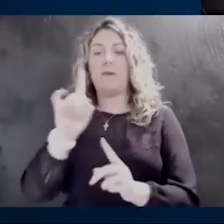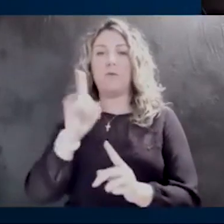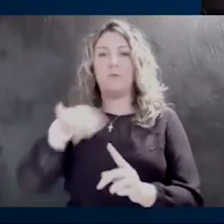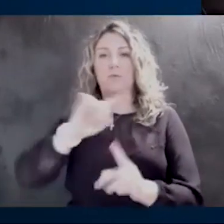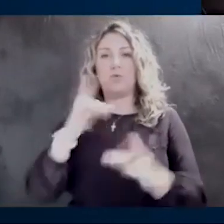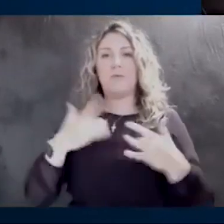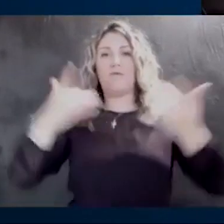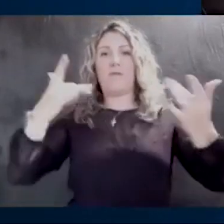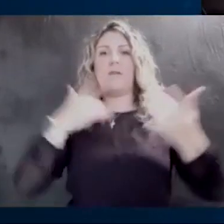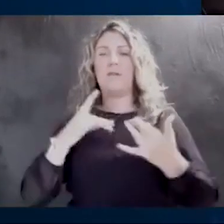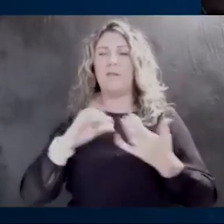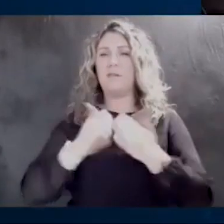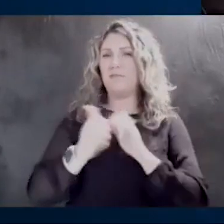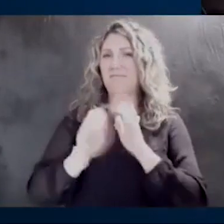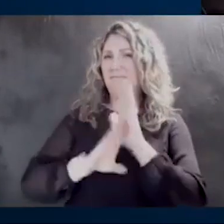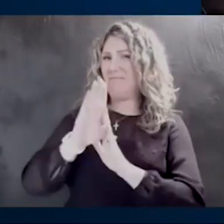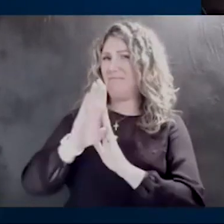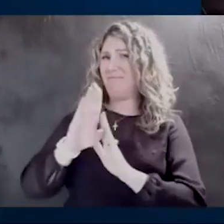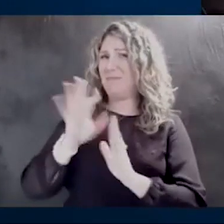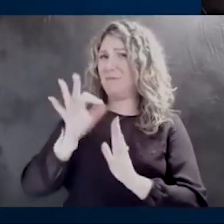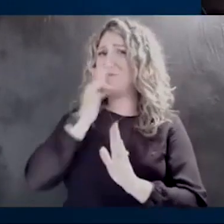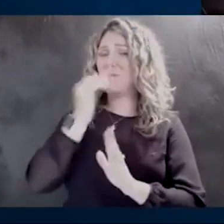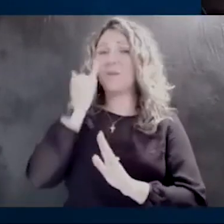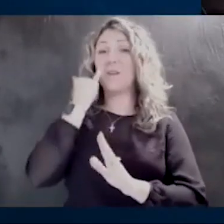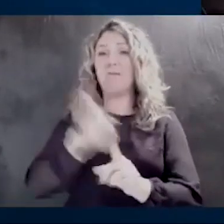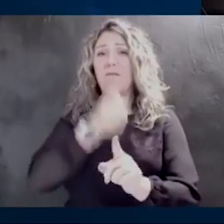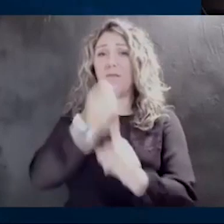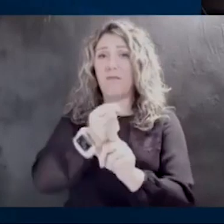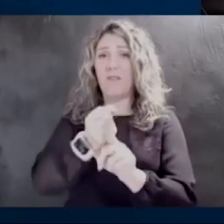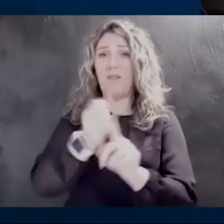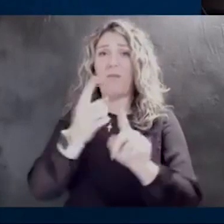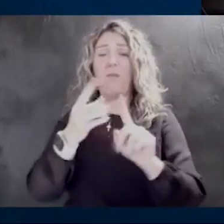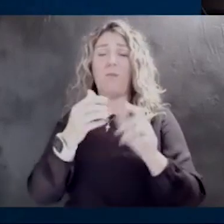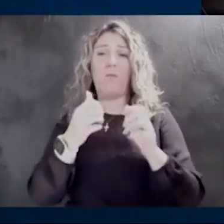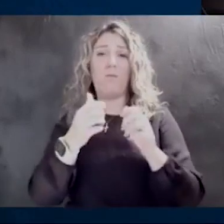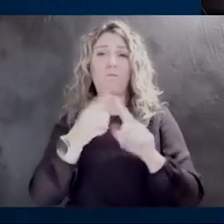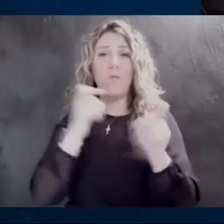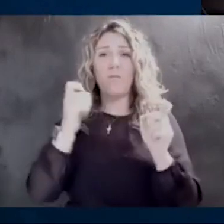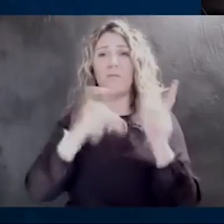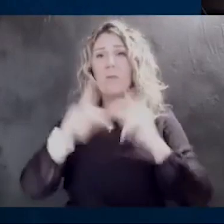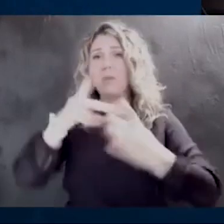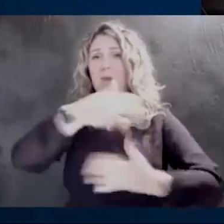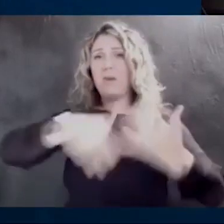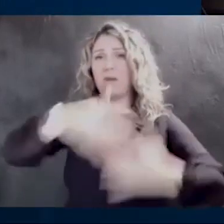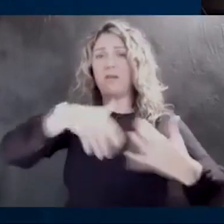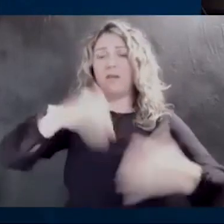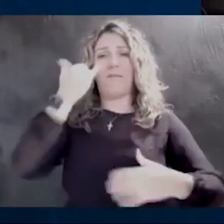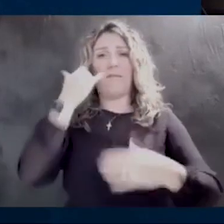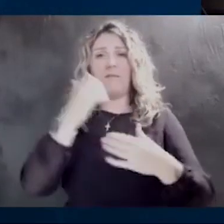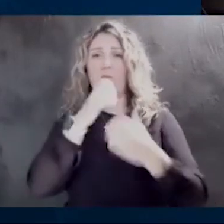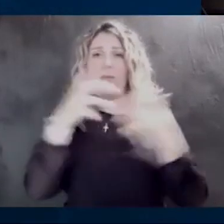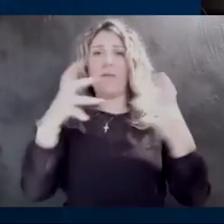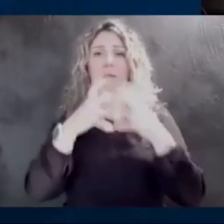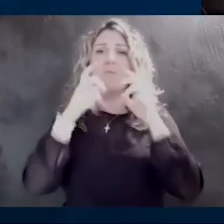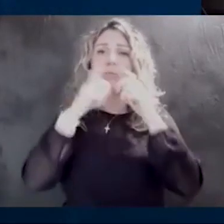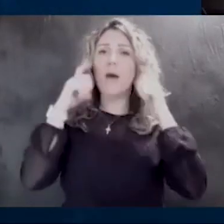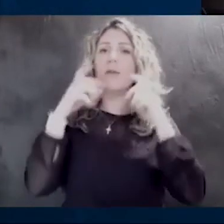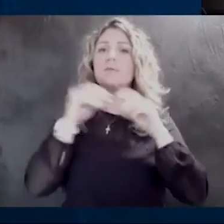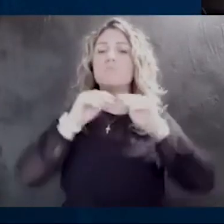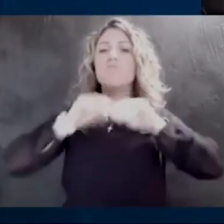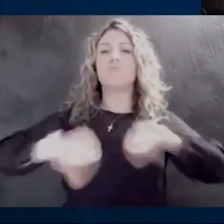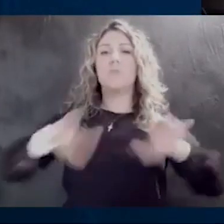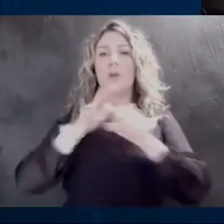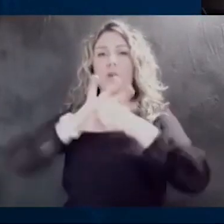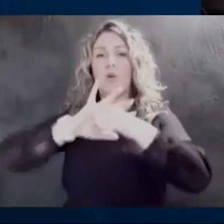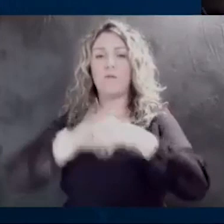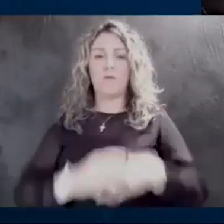think that we would see impact from people gathering over the 4th of July if they're not masking and they're spreading COVID? Oh, you're right.